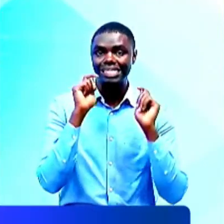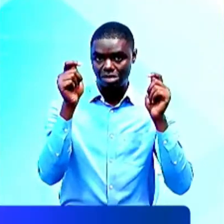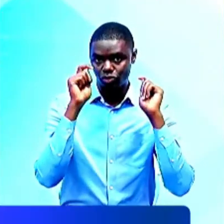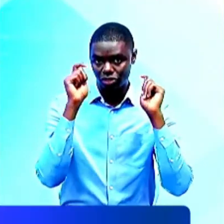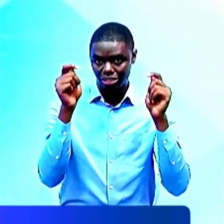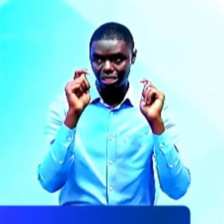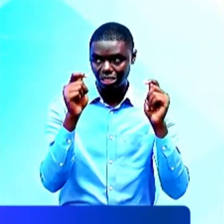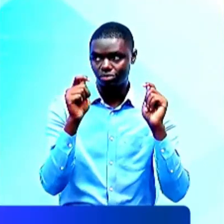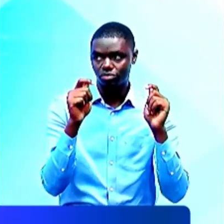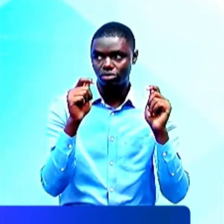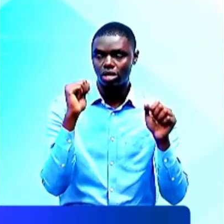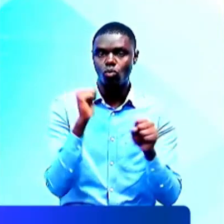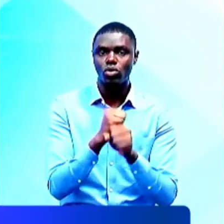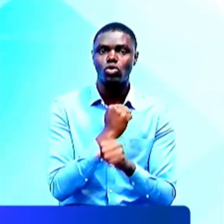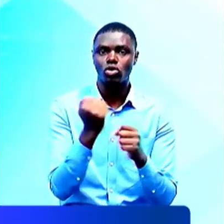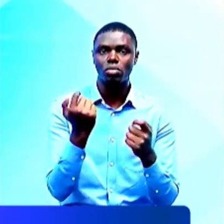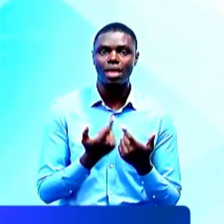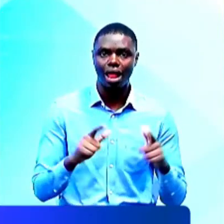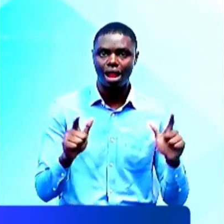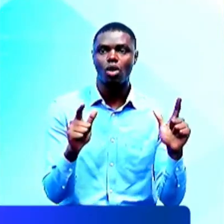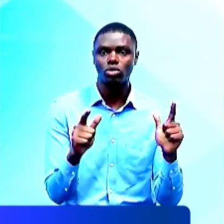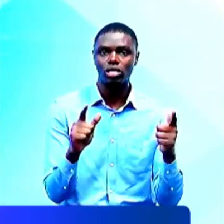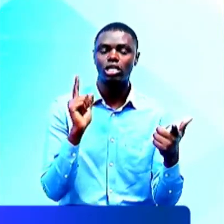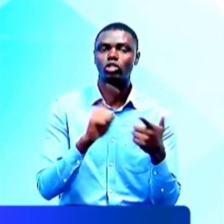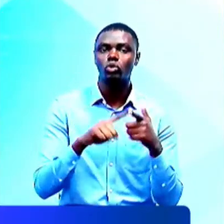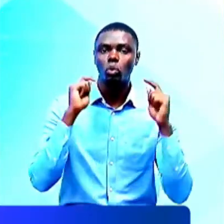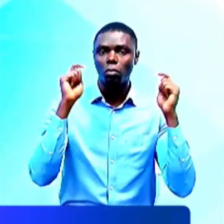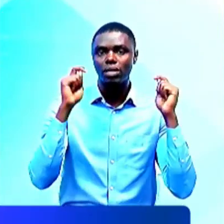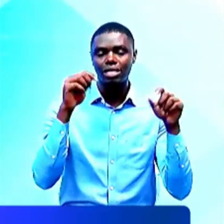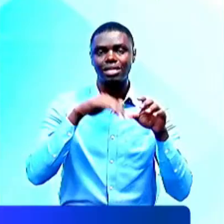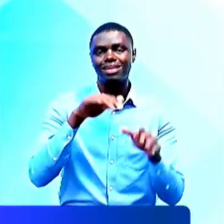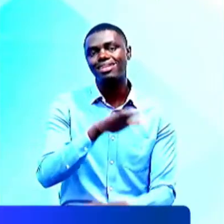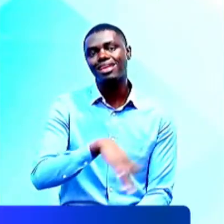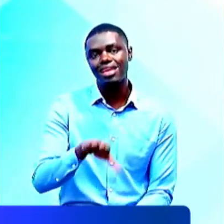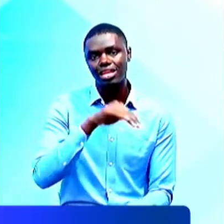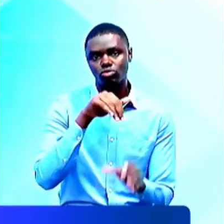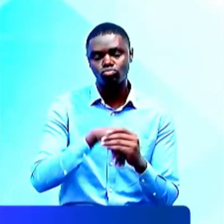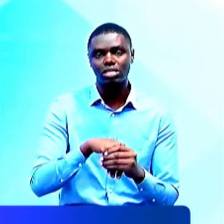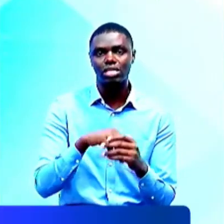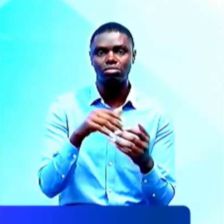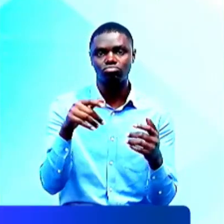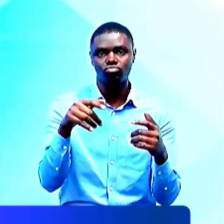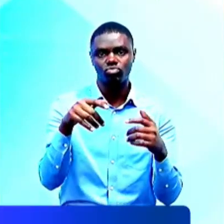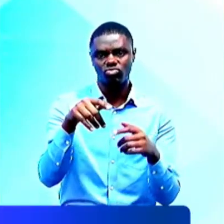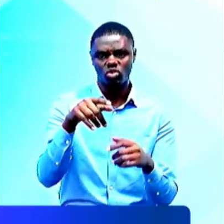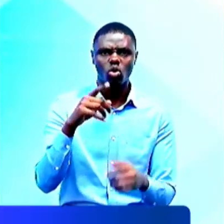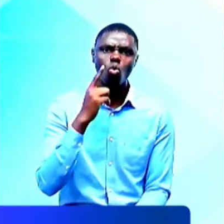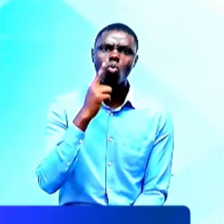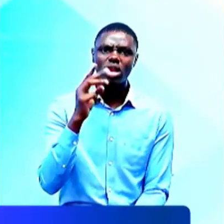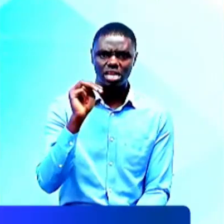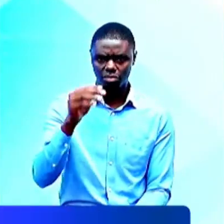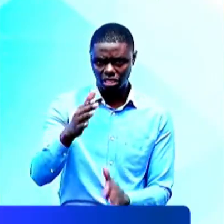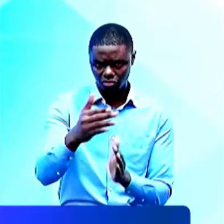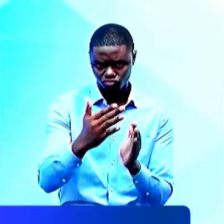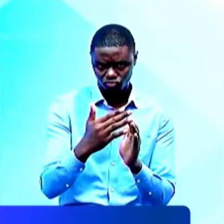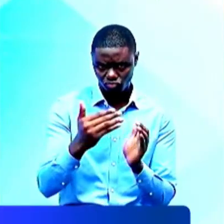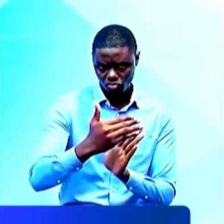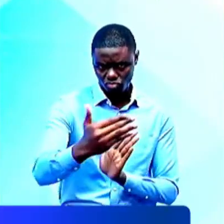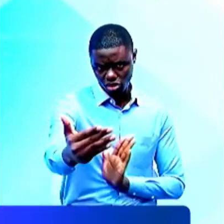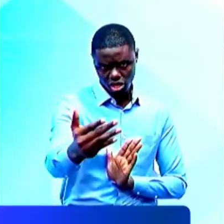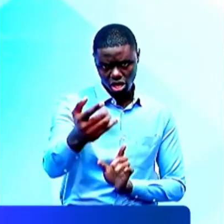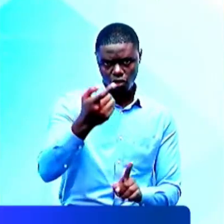demonstrators will not be allowed to picket in areas within a radius of 100 meters from